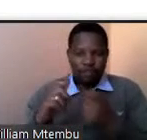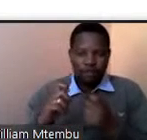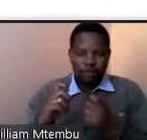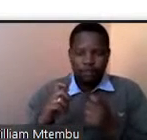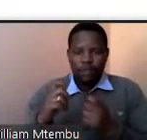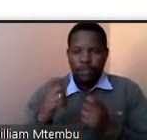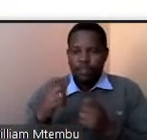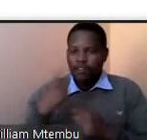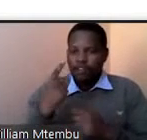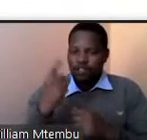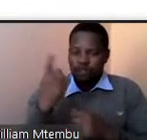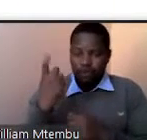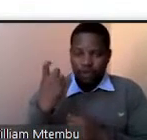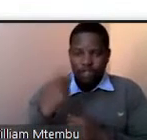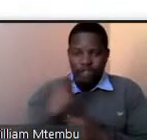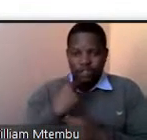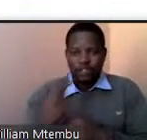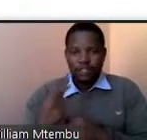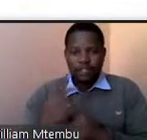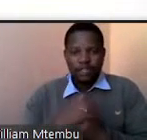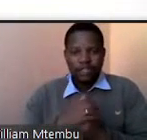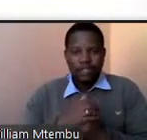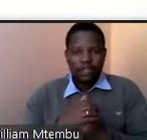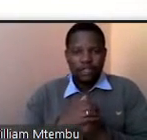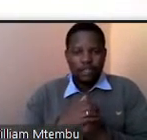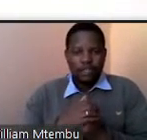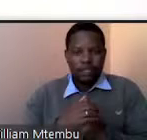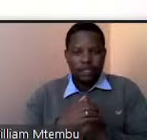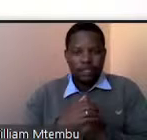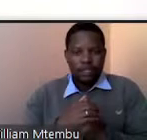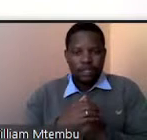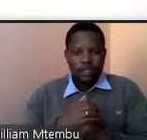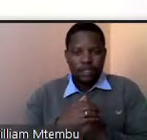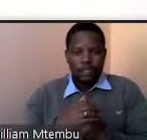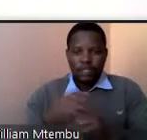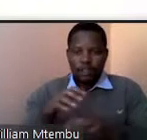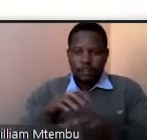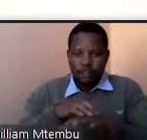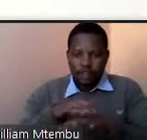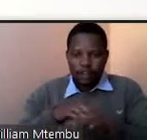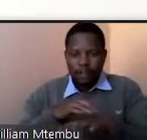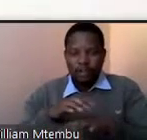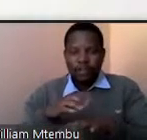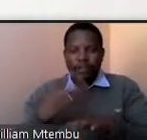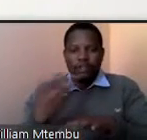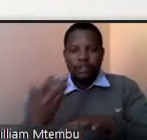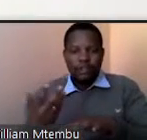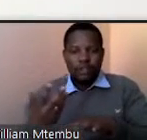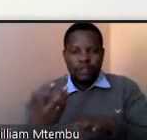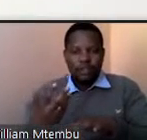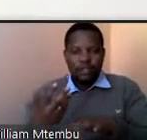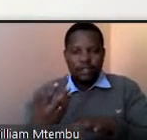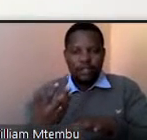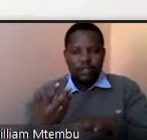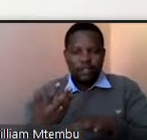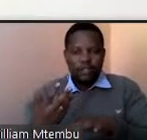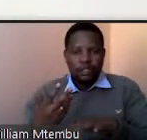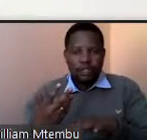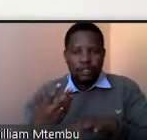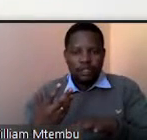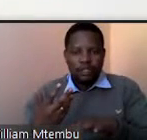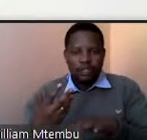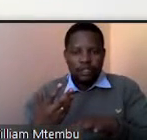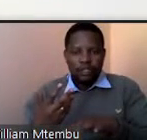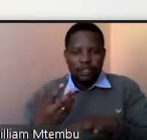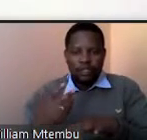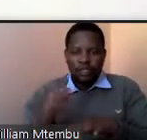took a bite was Seth Geletuke, a farmer based in Butterworth. And he mentioned